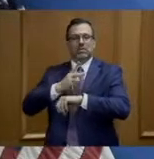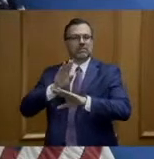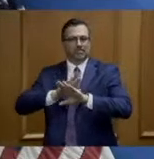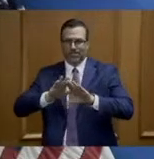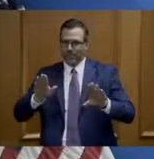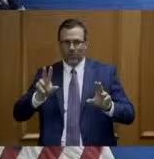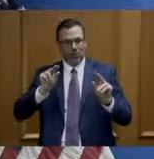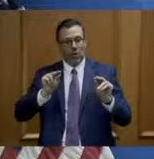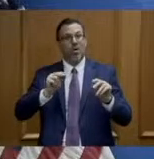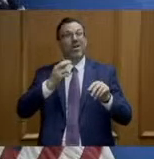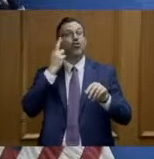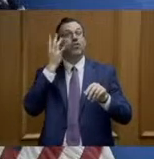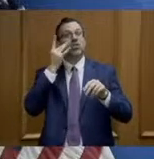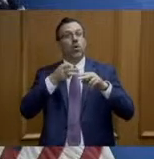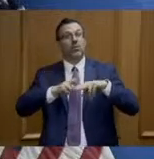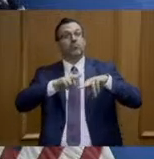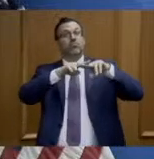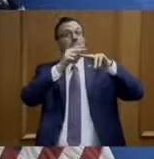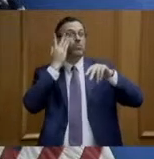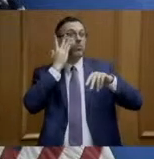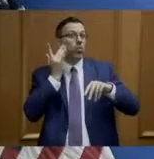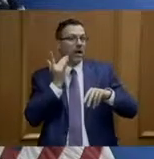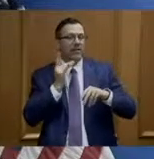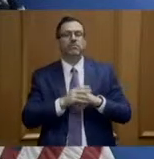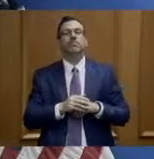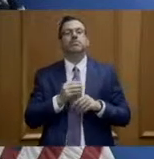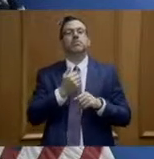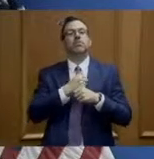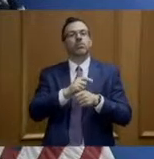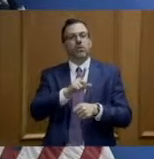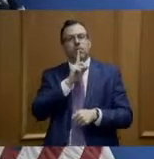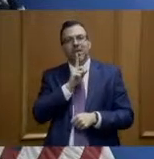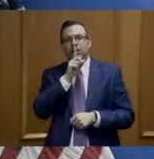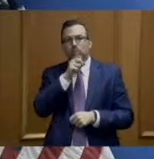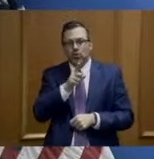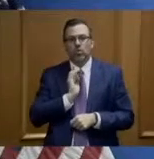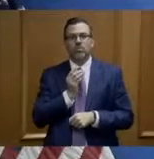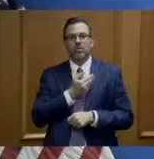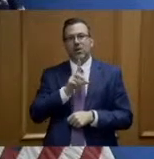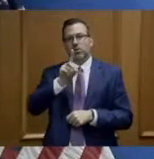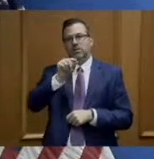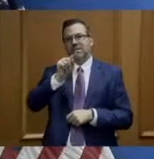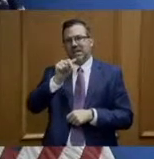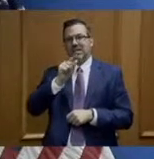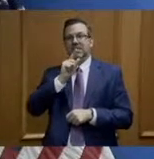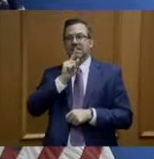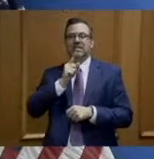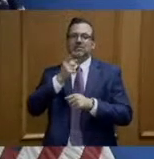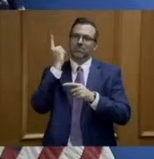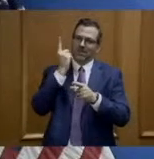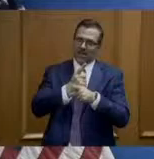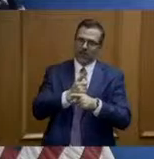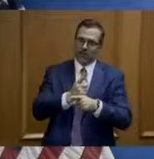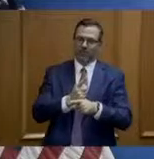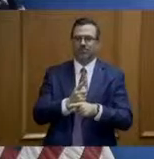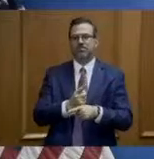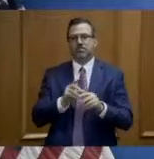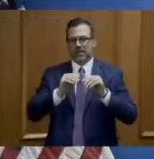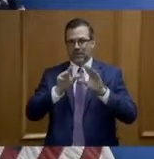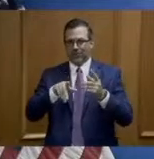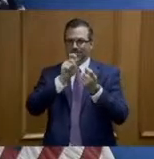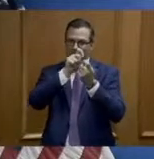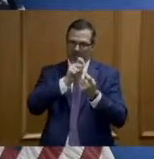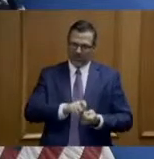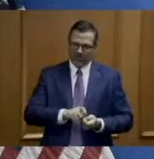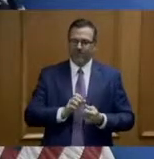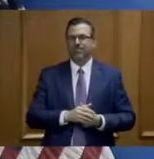the result of an enhanced effort to ensure the accuracy of the data we report. I'll also take this opportunity to